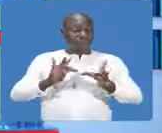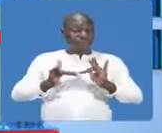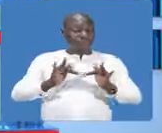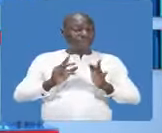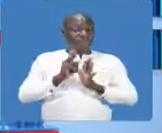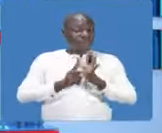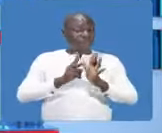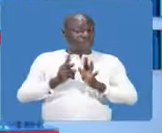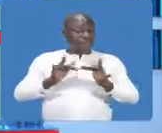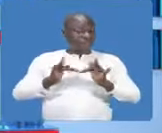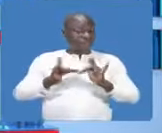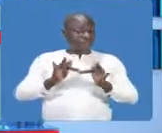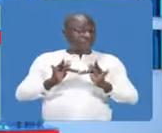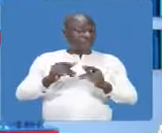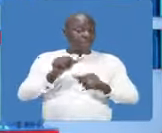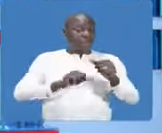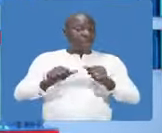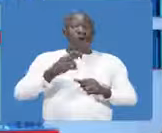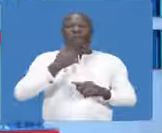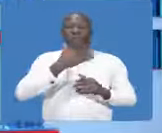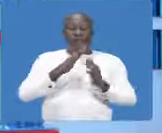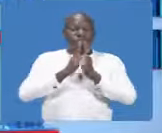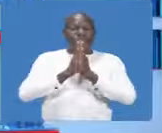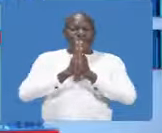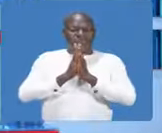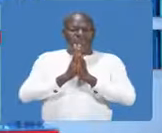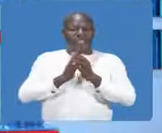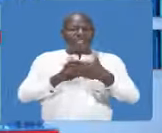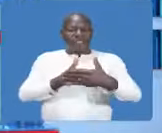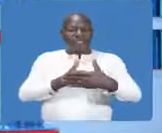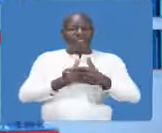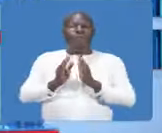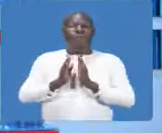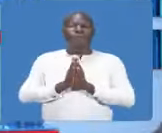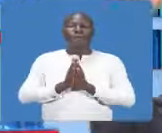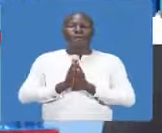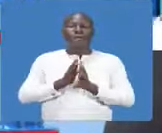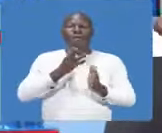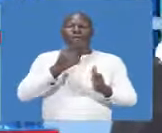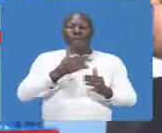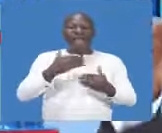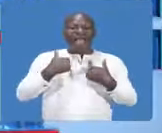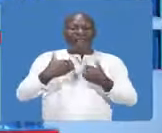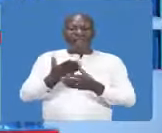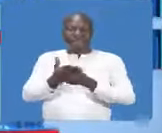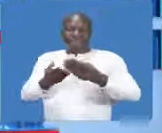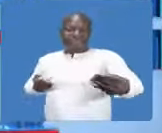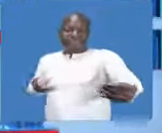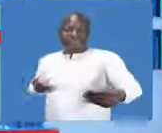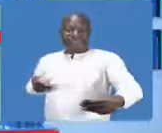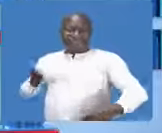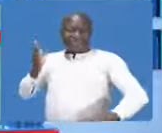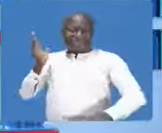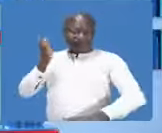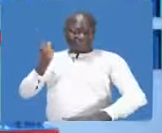bi ada social media. A osofo bi agina sori anim ema omobɔ mpaye. Na obi akura enkrante.